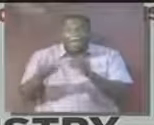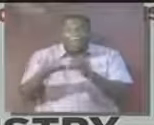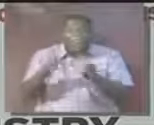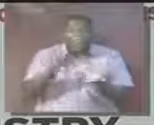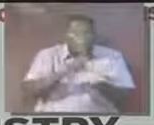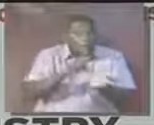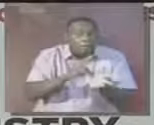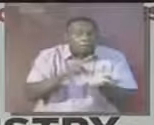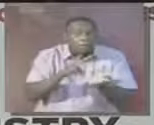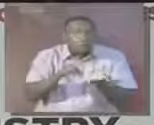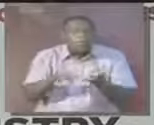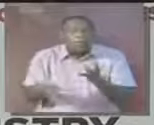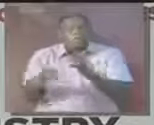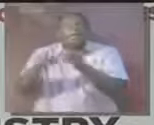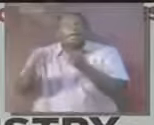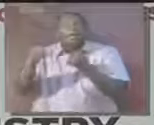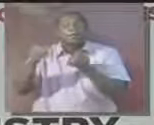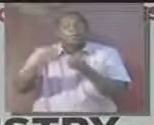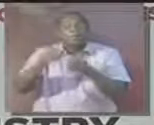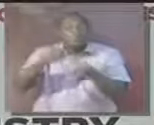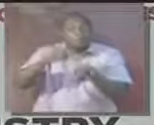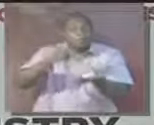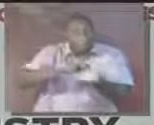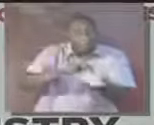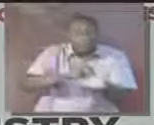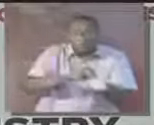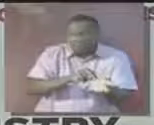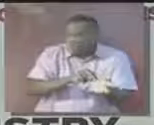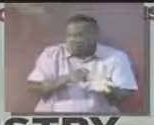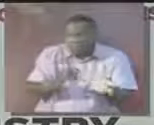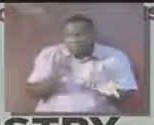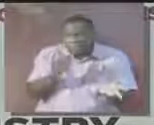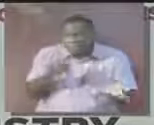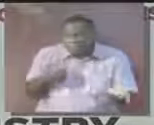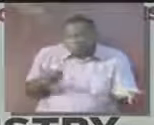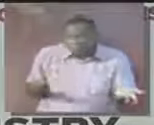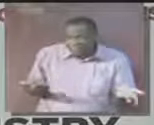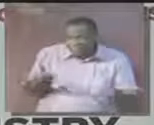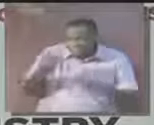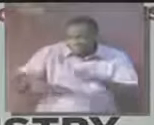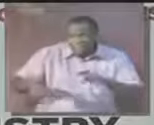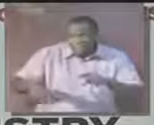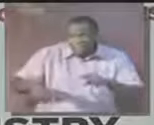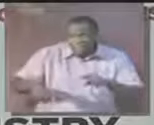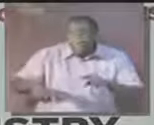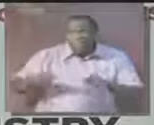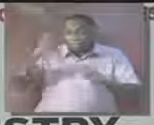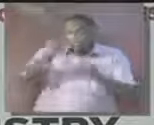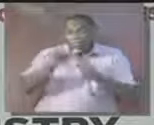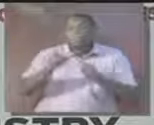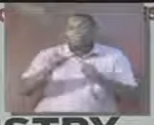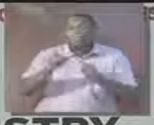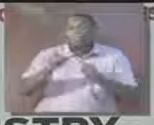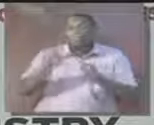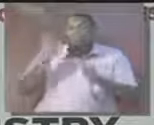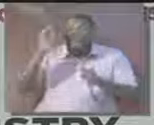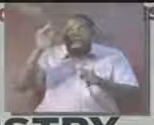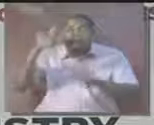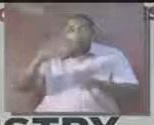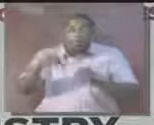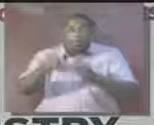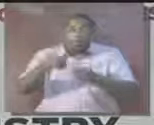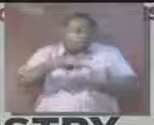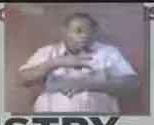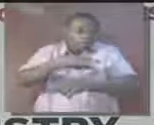human resource that we have to depend on to vaccinate the population. The point I'm trying to make